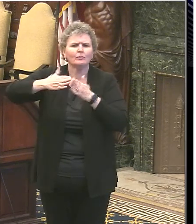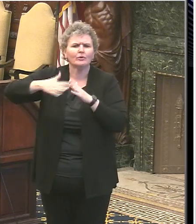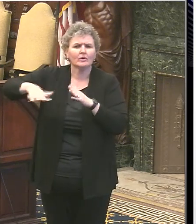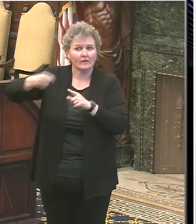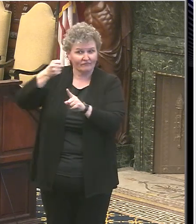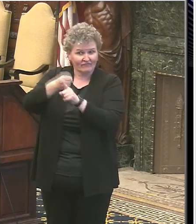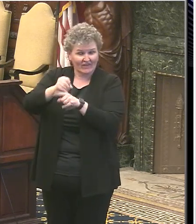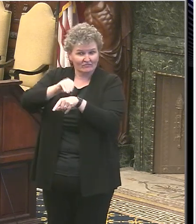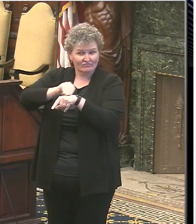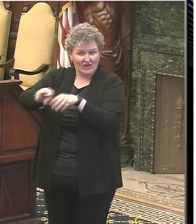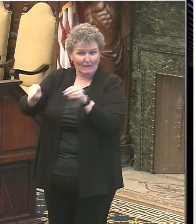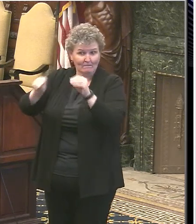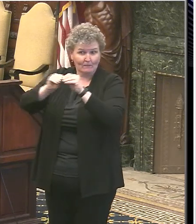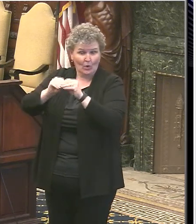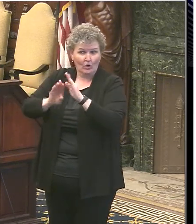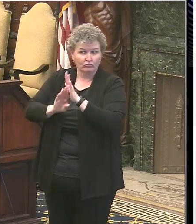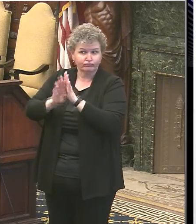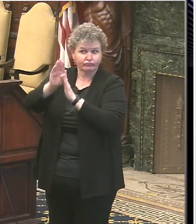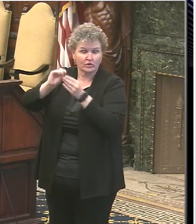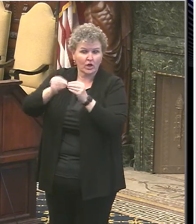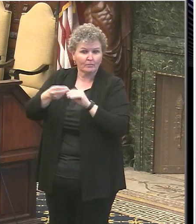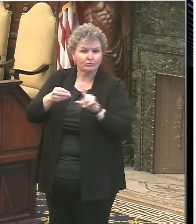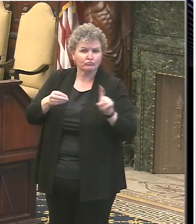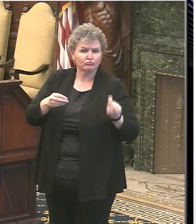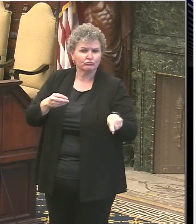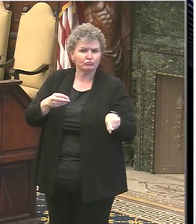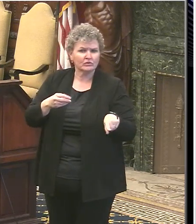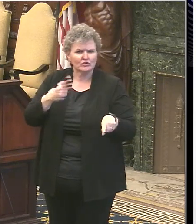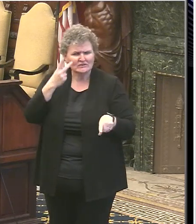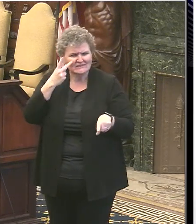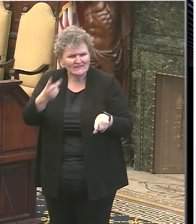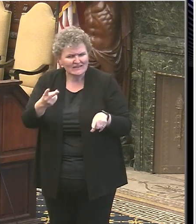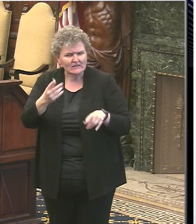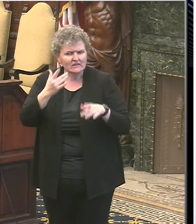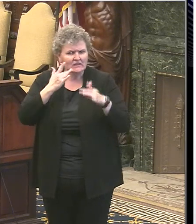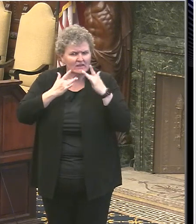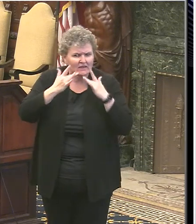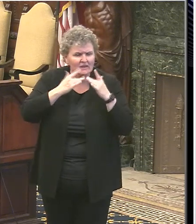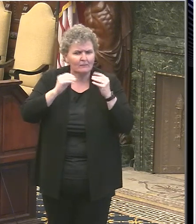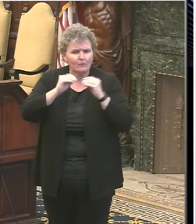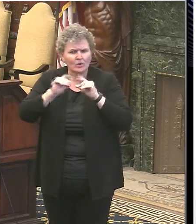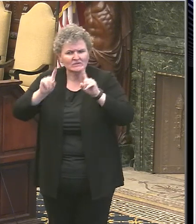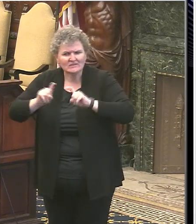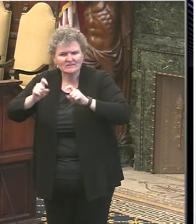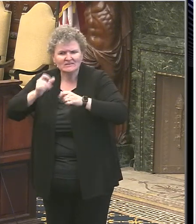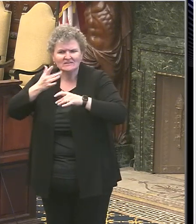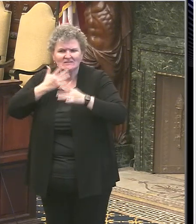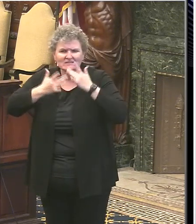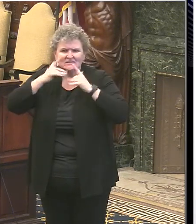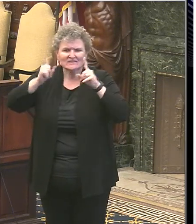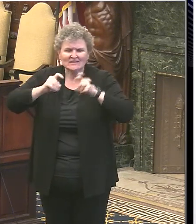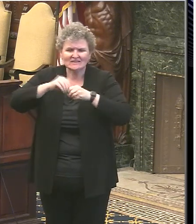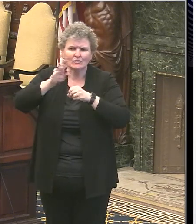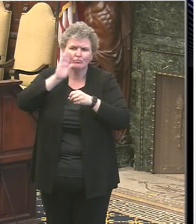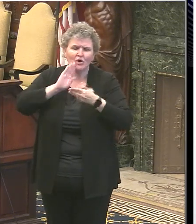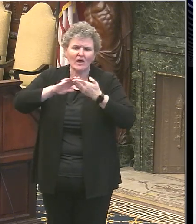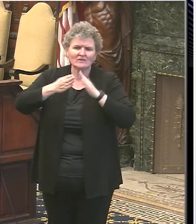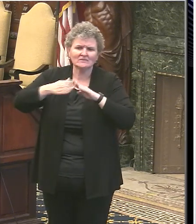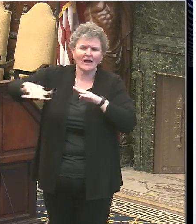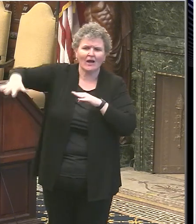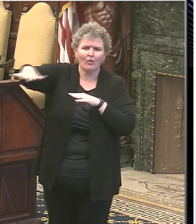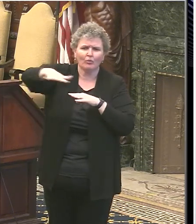new wave, and are you seeing strains on testing sites specifically in those communities? We are